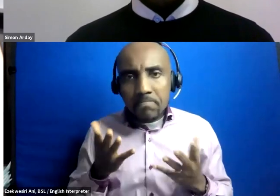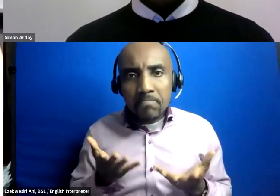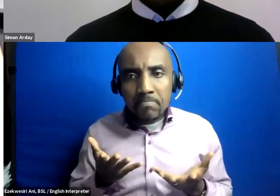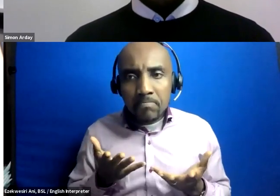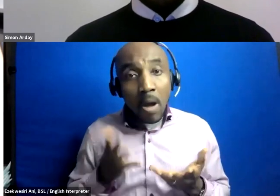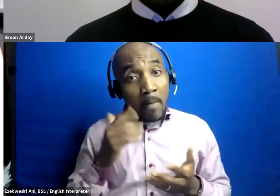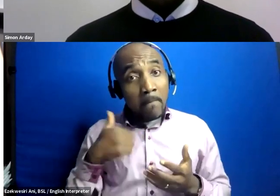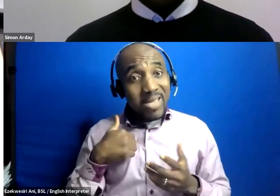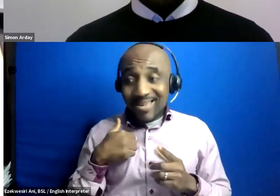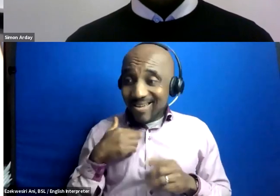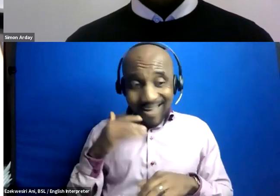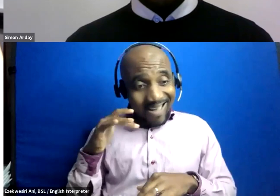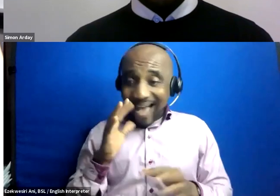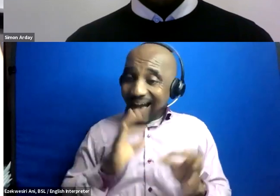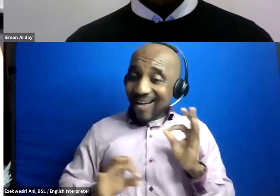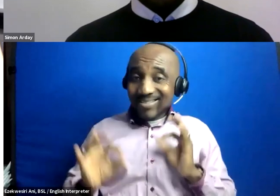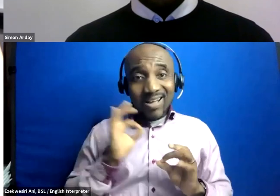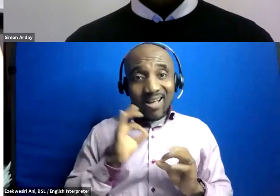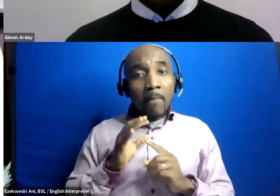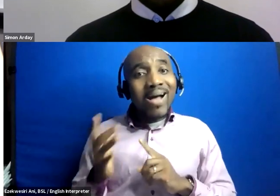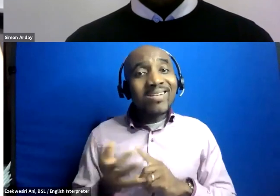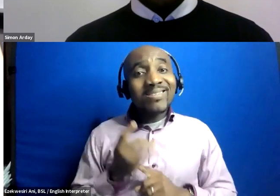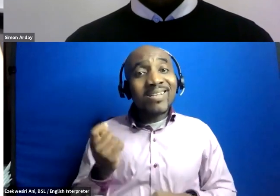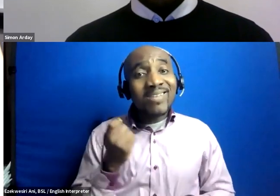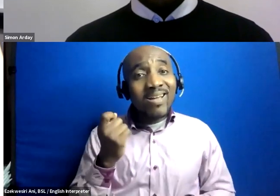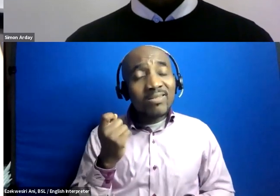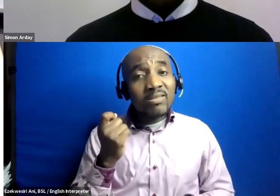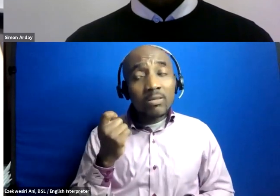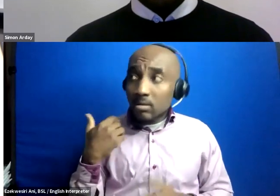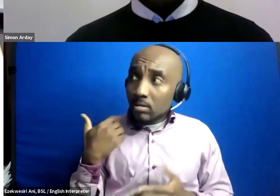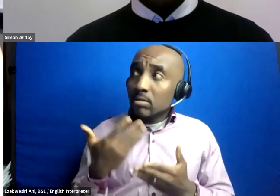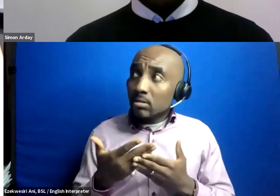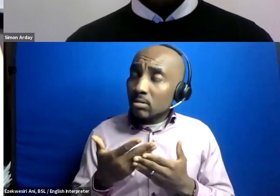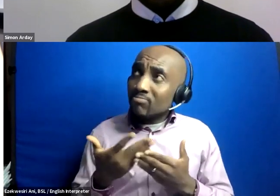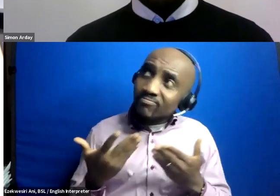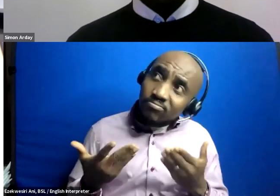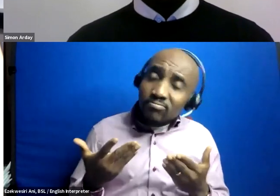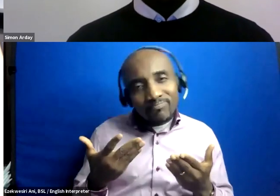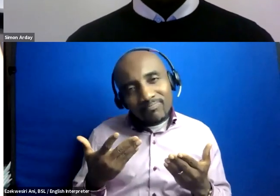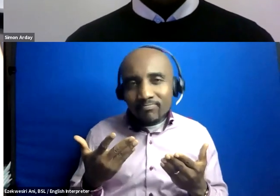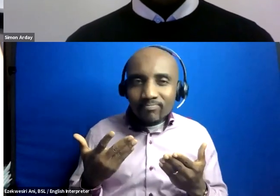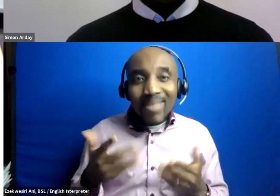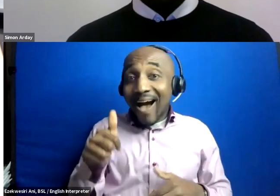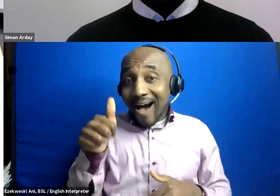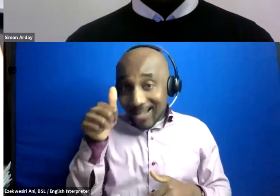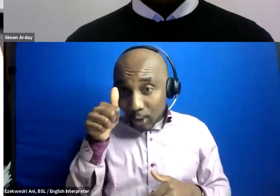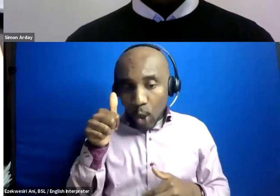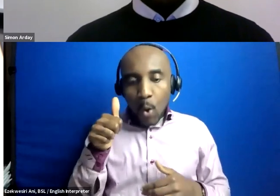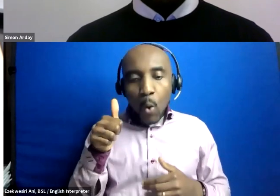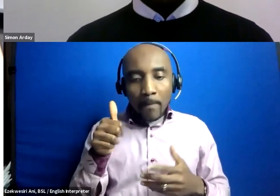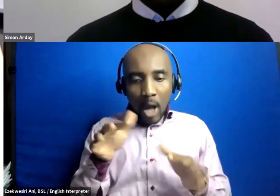actor has been, you know, I know what it's like to kind of cross that line. I know what it's like to,